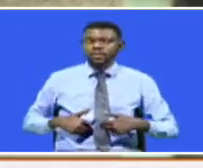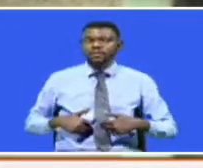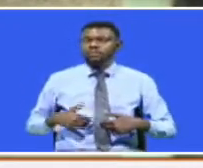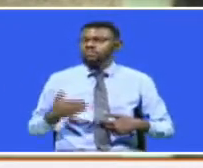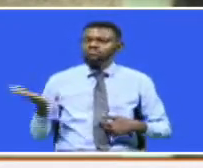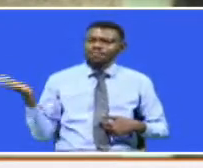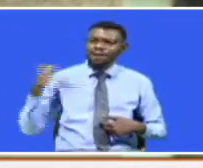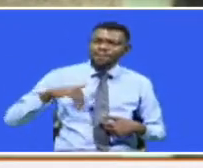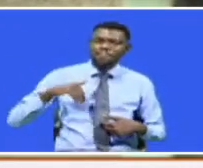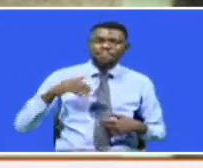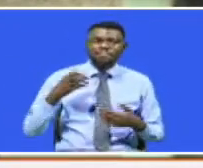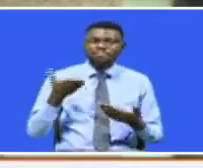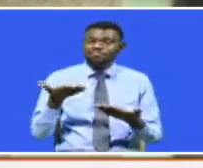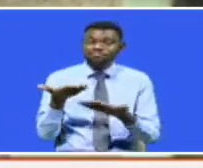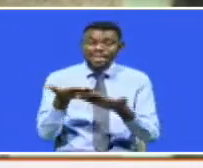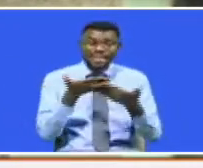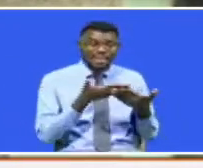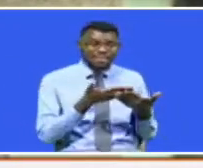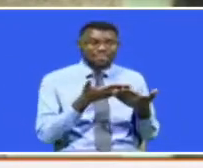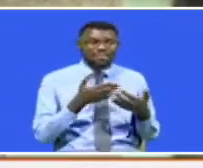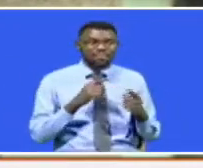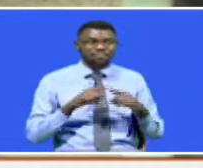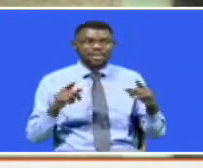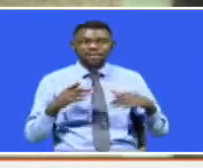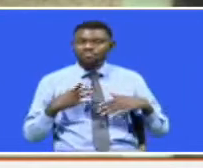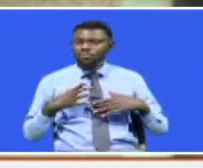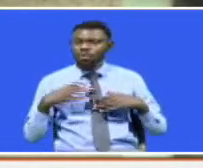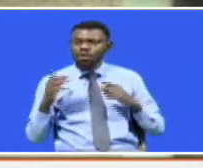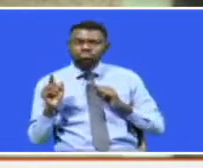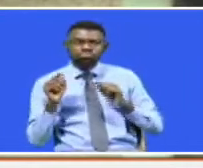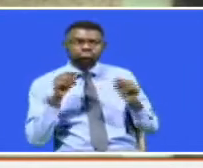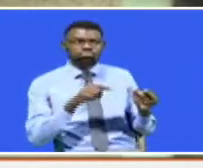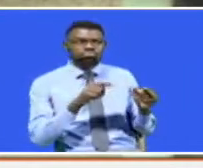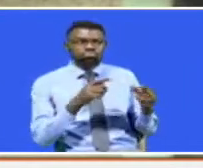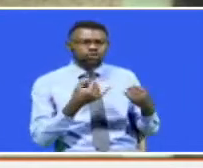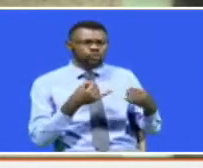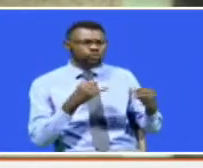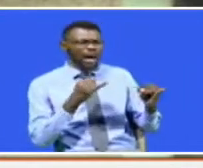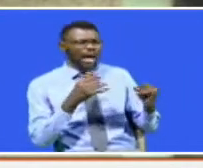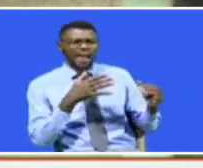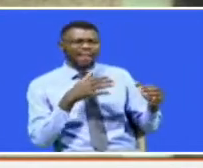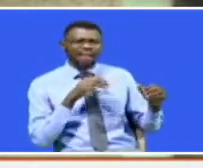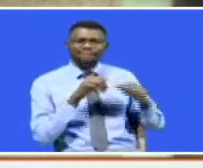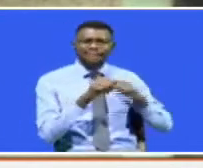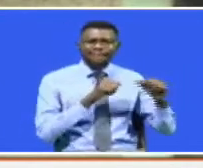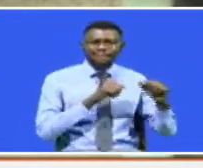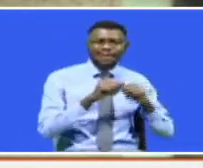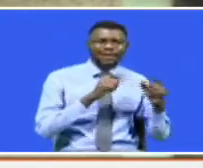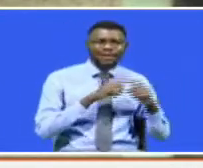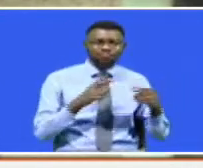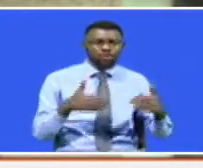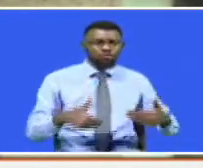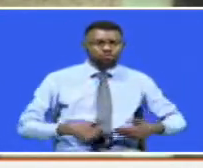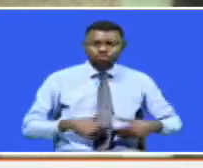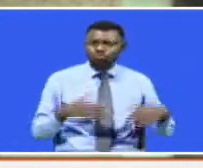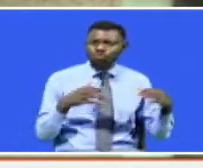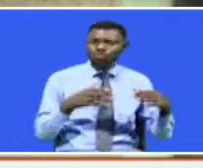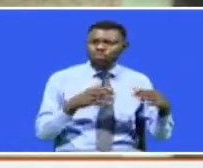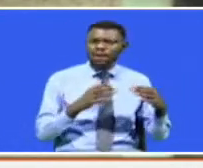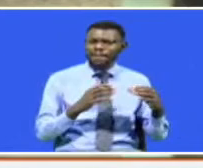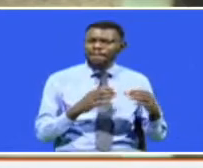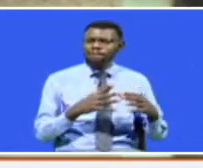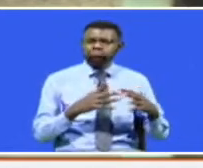Walipokuja hapa, wenye walitangulia, walikabiliana na hao vijana wakawazuia. Lakini baada ya